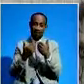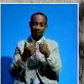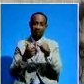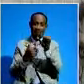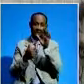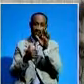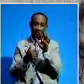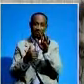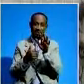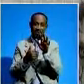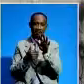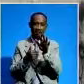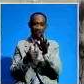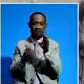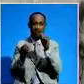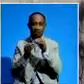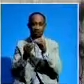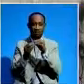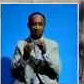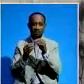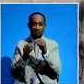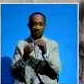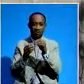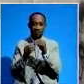has at least made us $5 cheaper than most of our direct